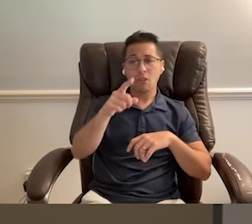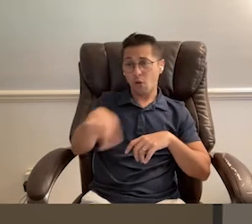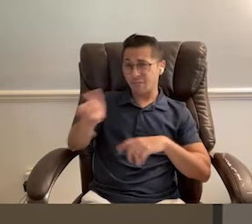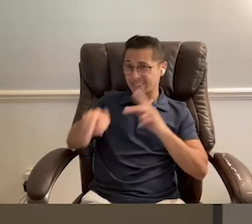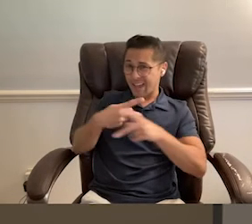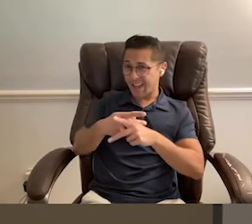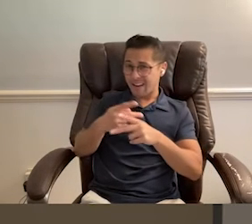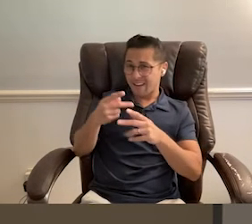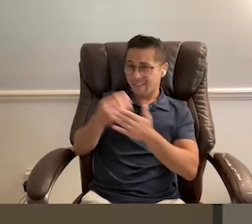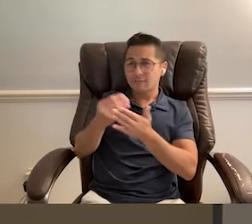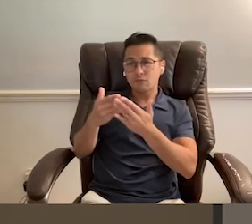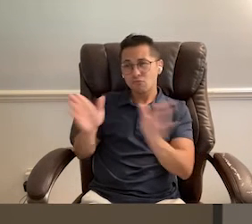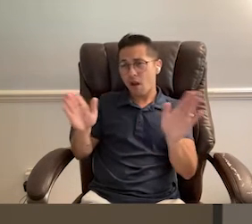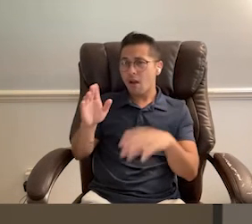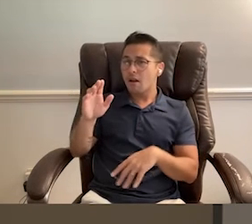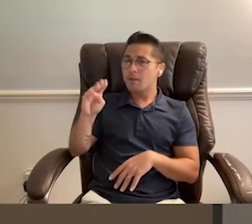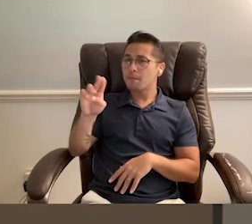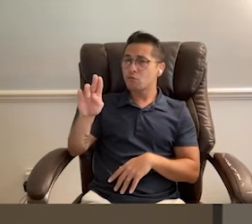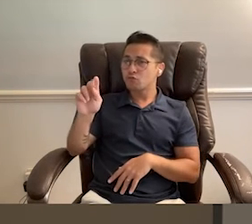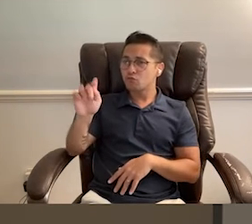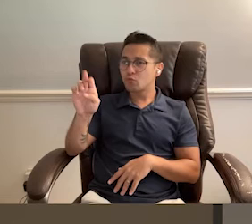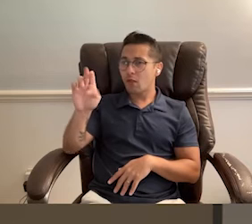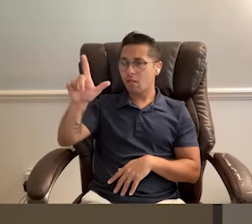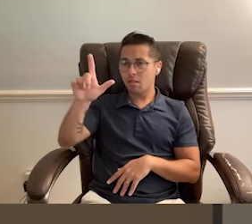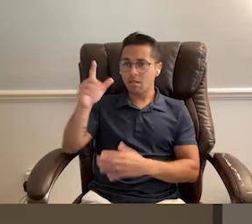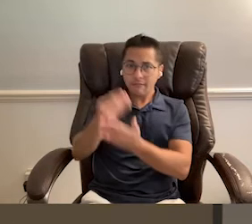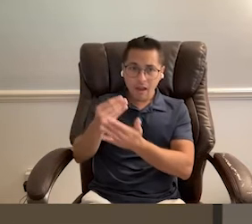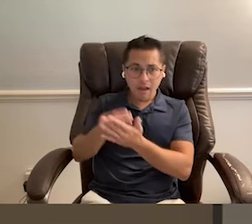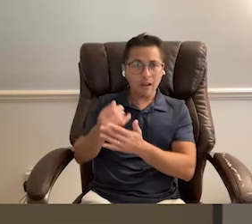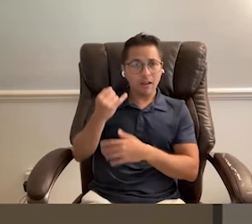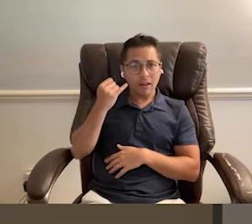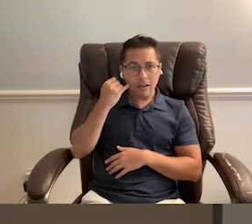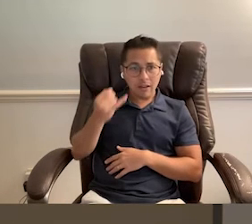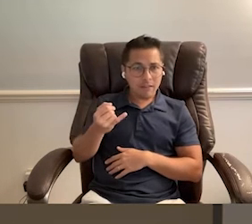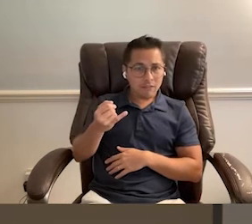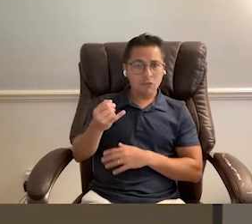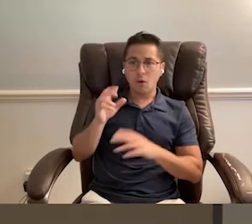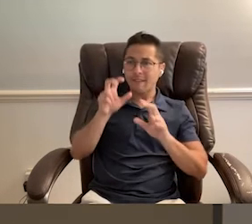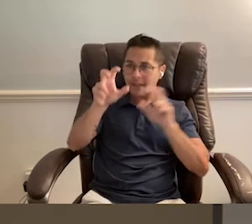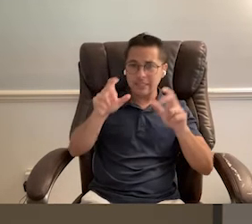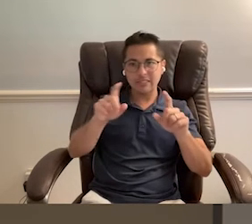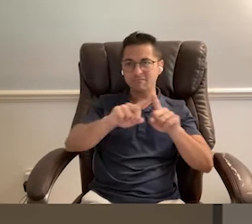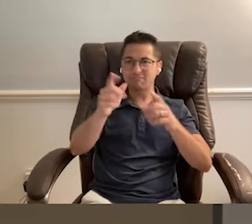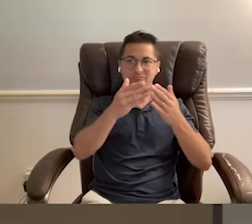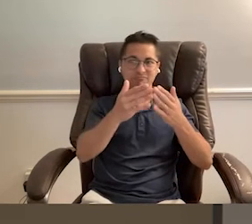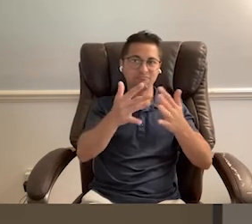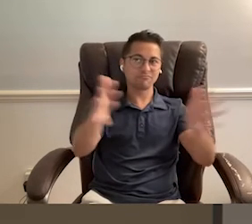mutual fund type of products. So you're investing in a variety of already diversified